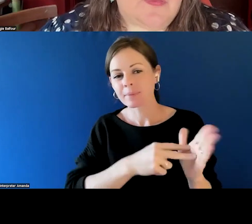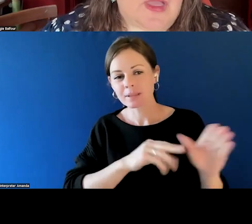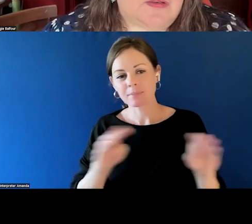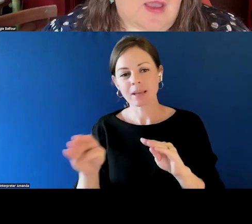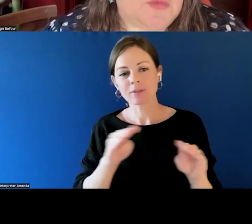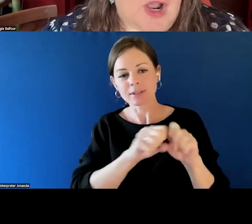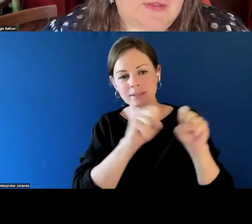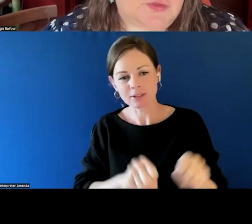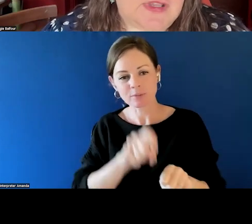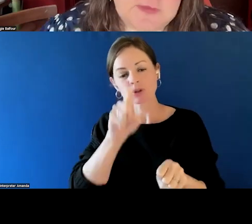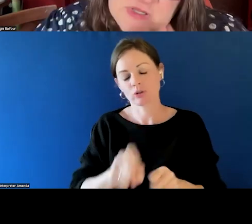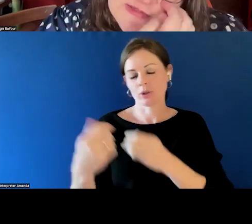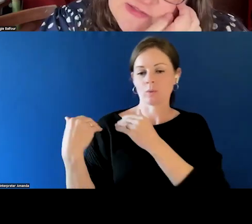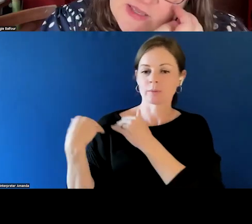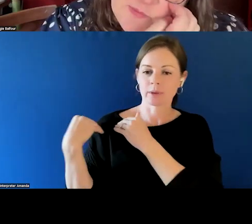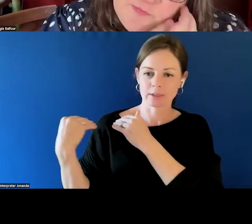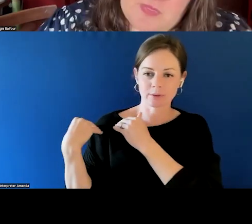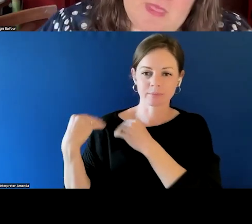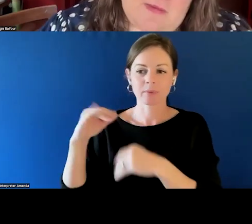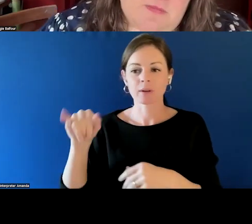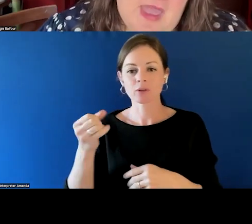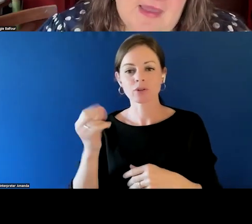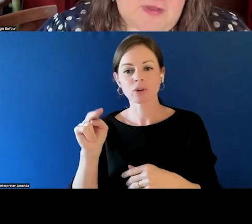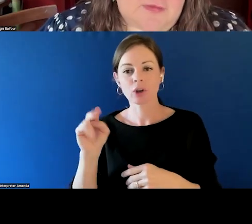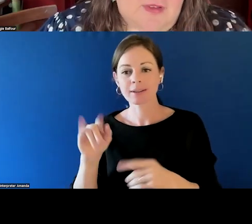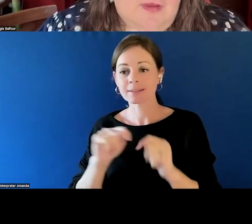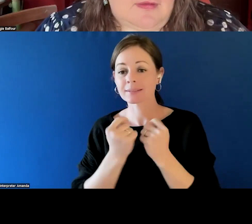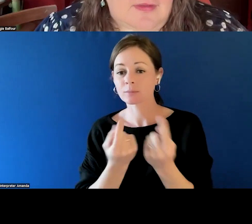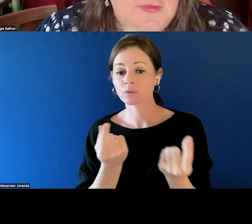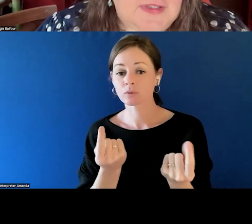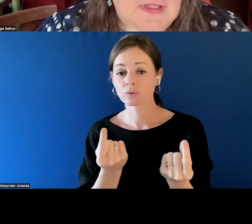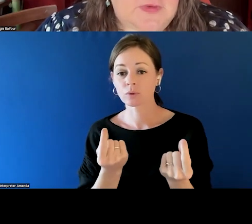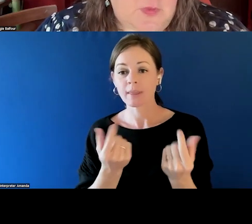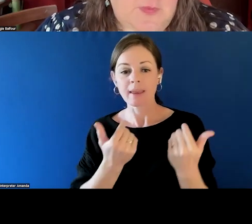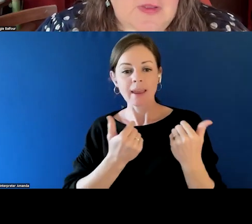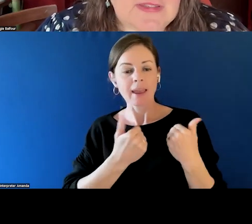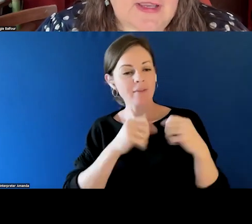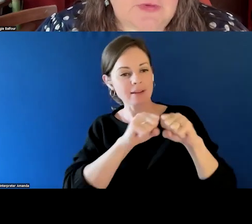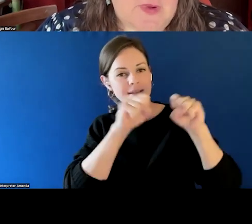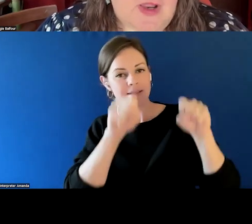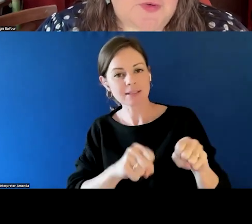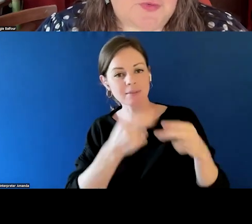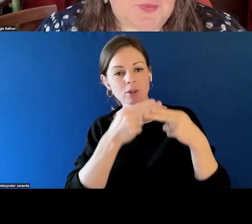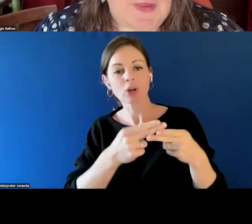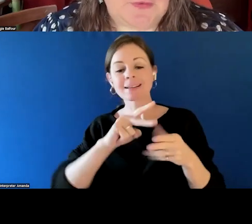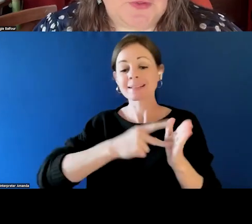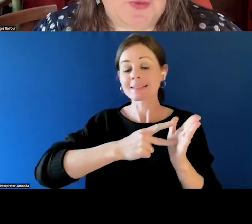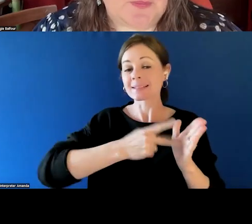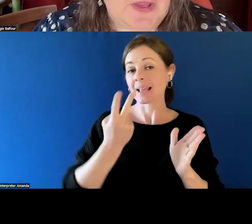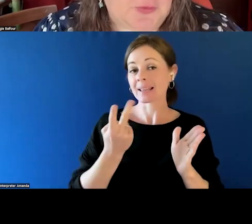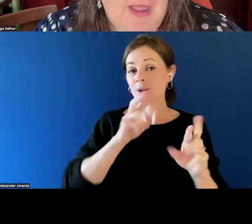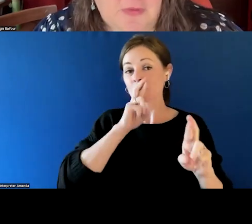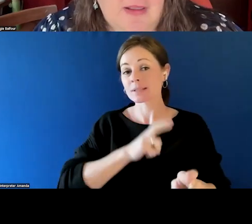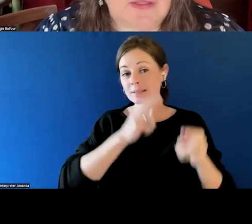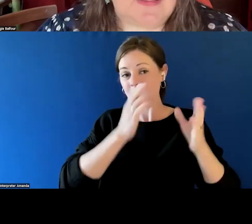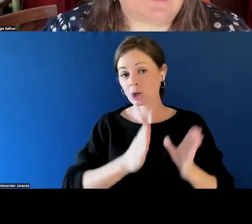One thing that Johnny's team does is they have a a system of what we call second responders, people to do like